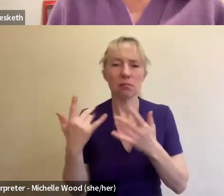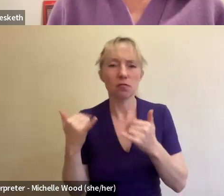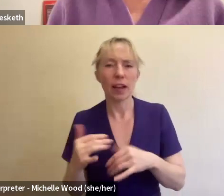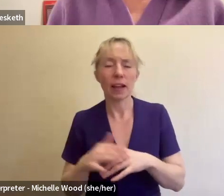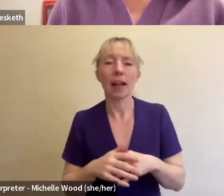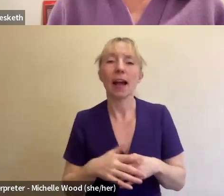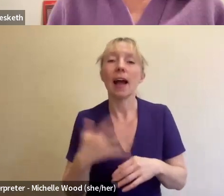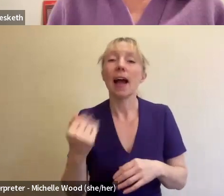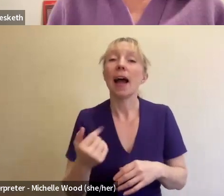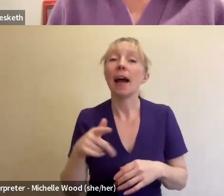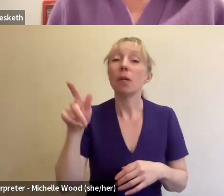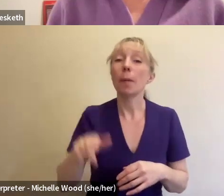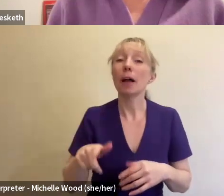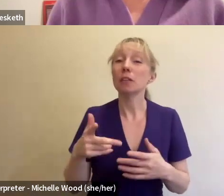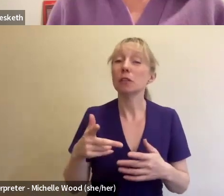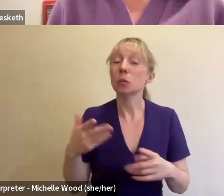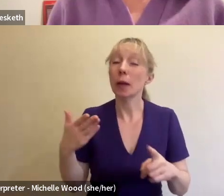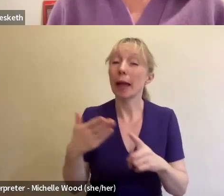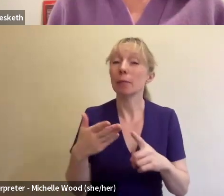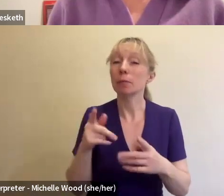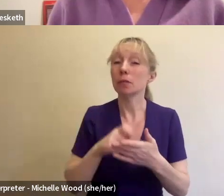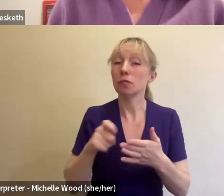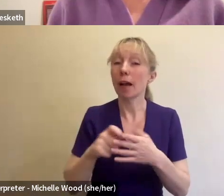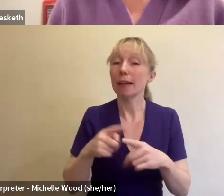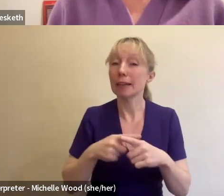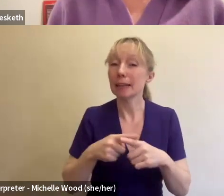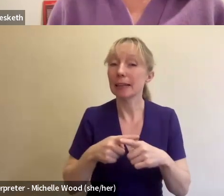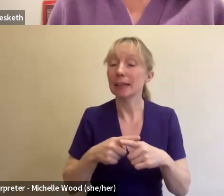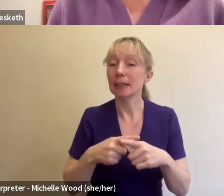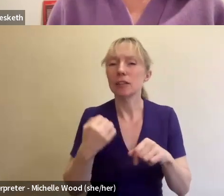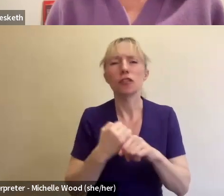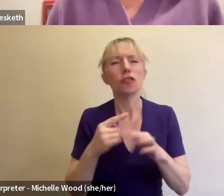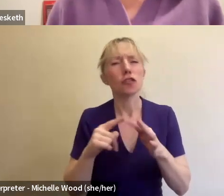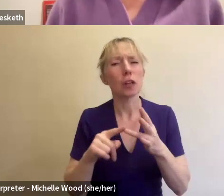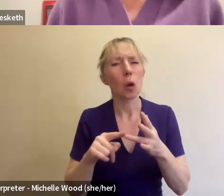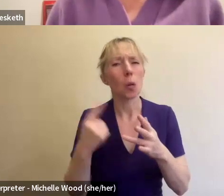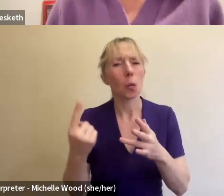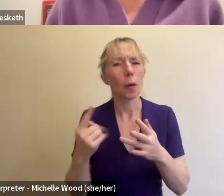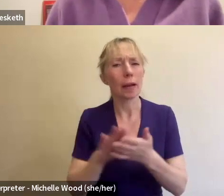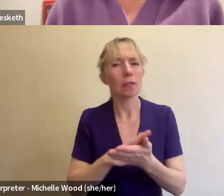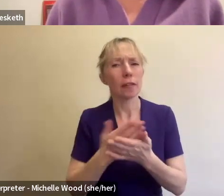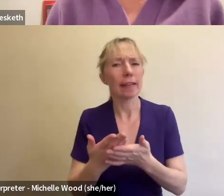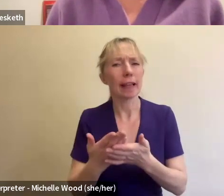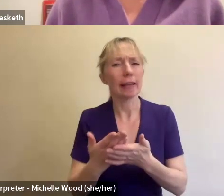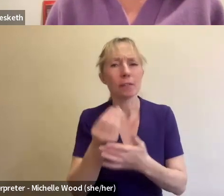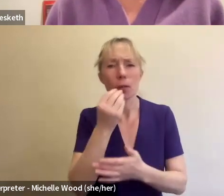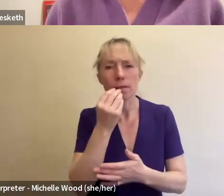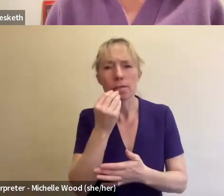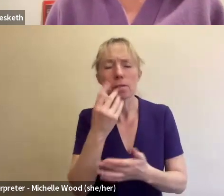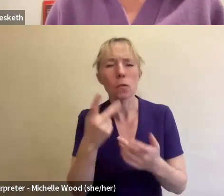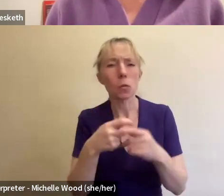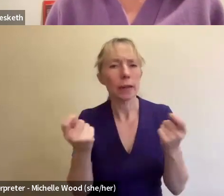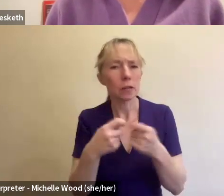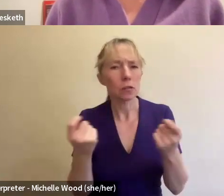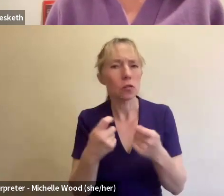who deliberately writes in English, so he's more I think it's Gio, actually, the one I translated for the food issue. He